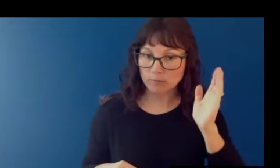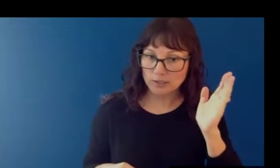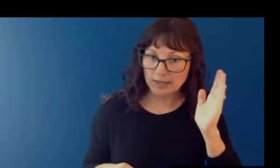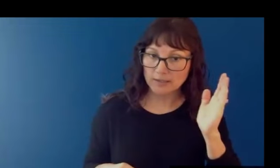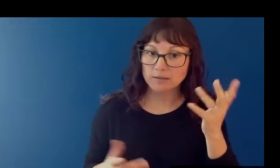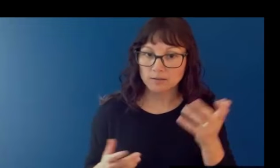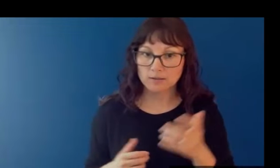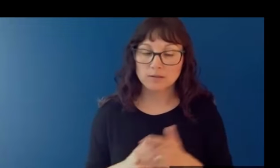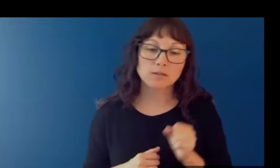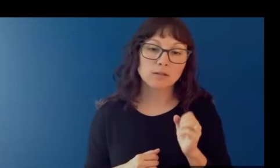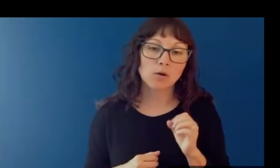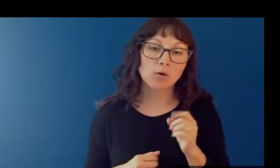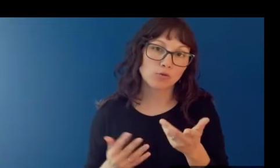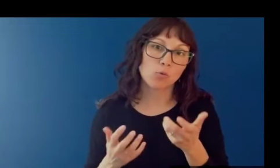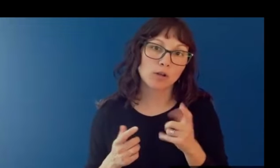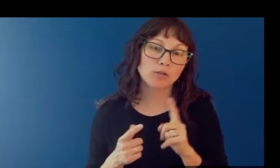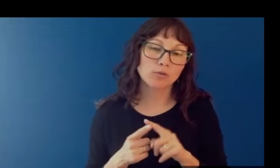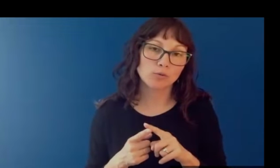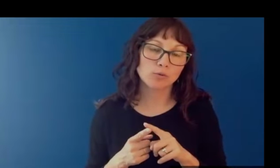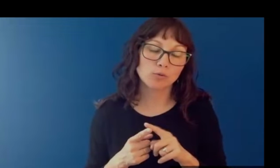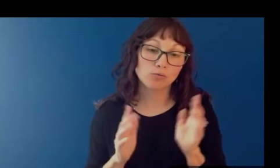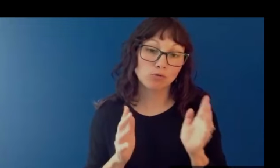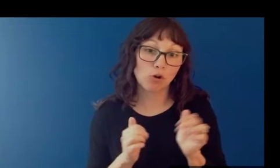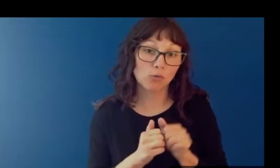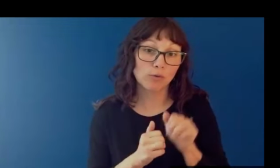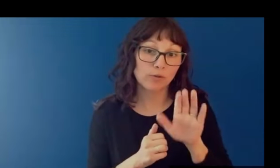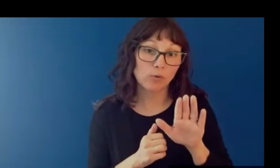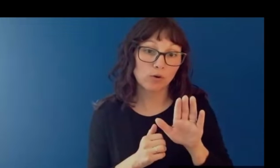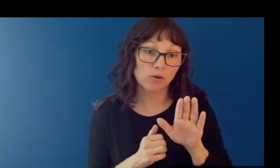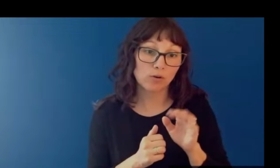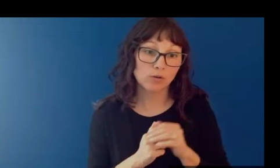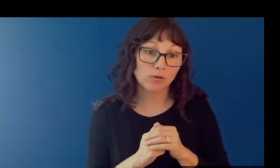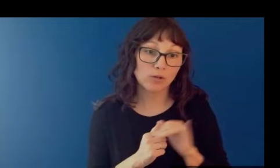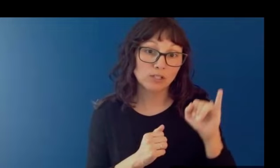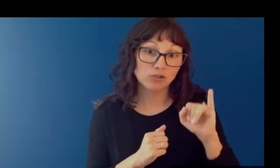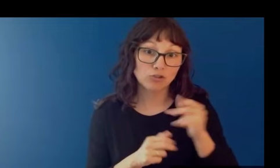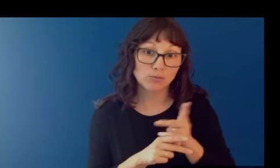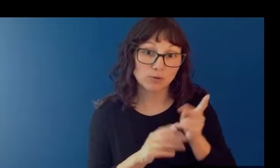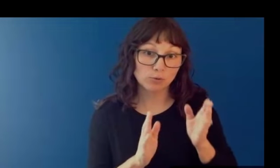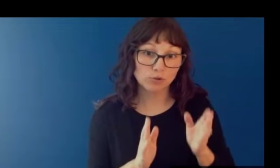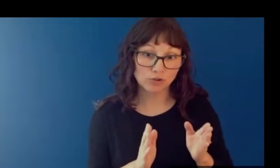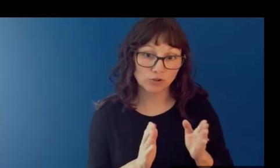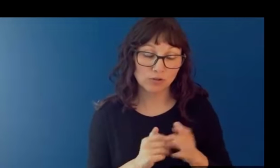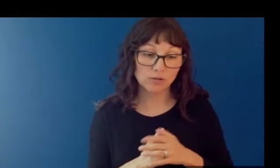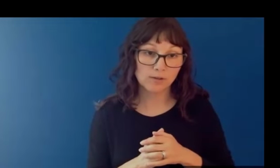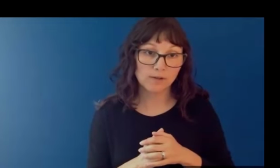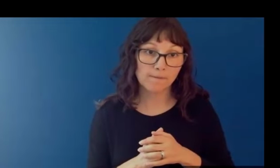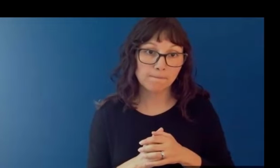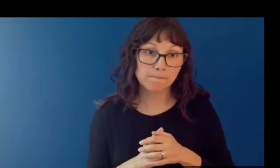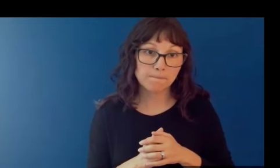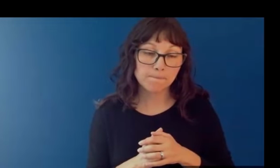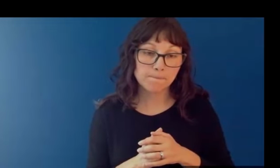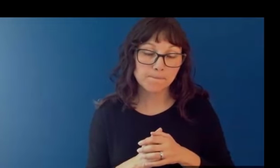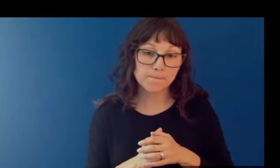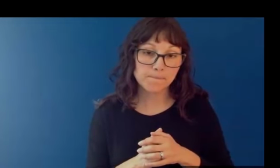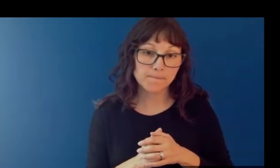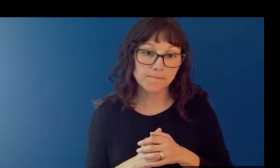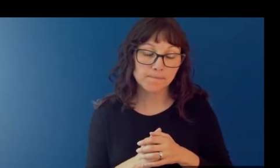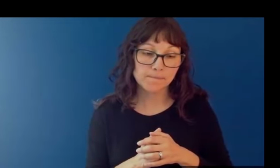presentations. So you want to speak to your insurance producer and let them